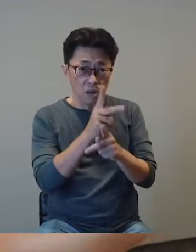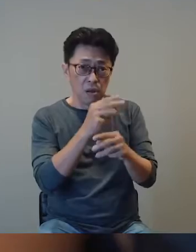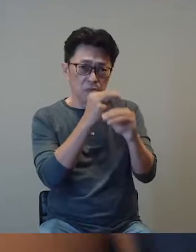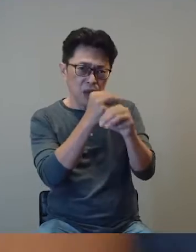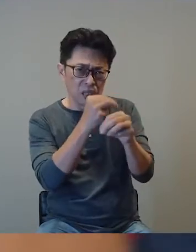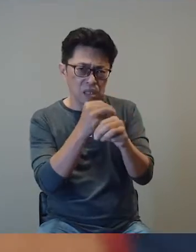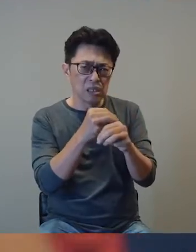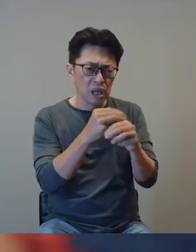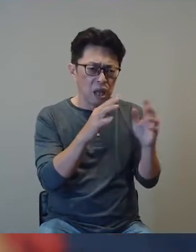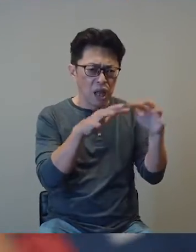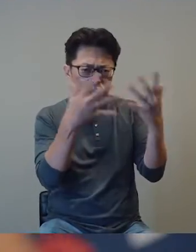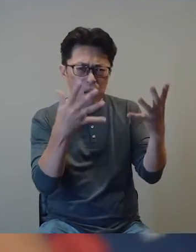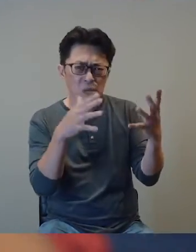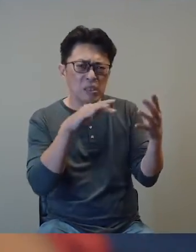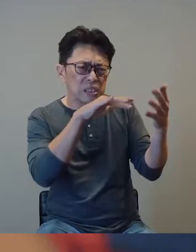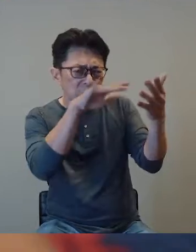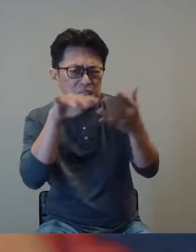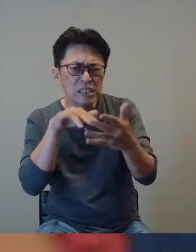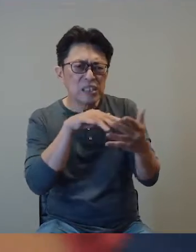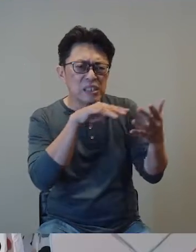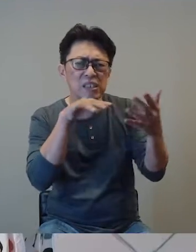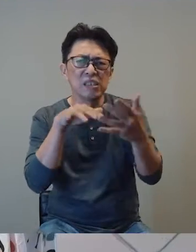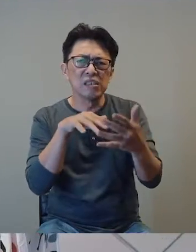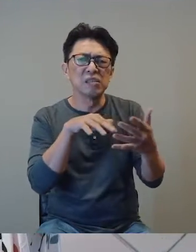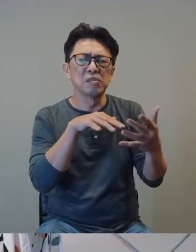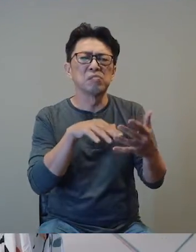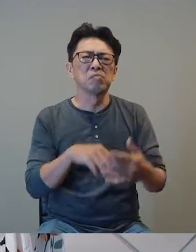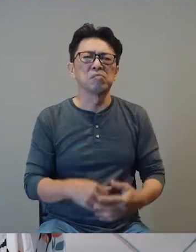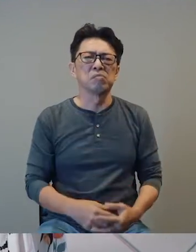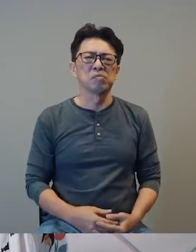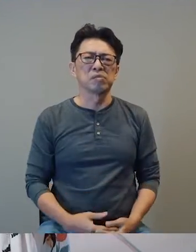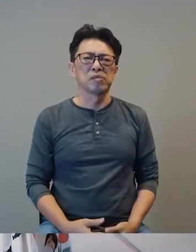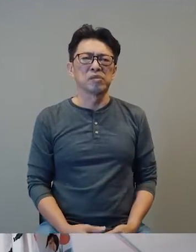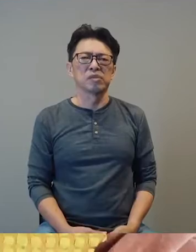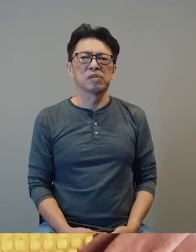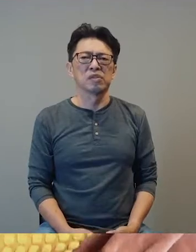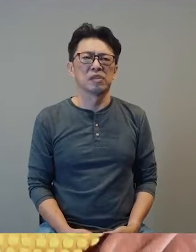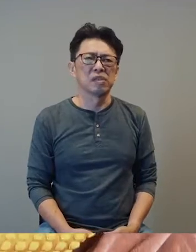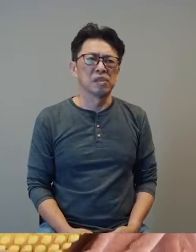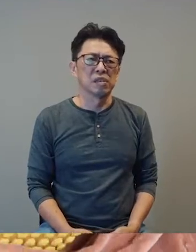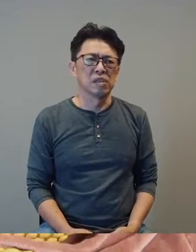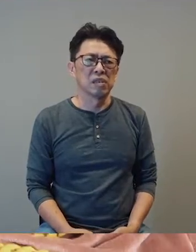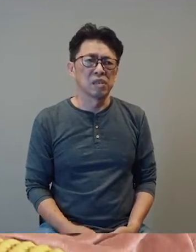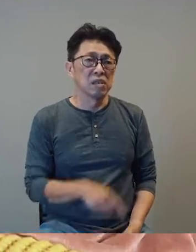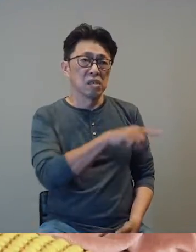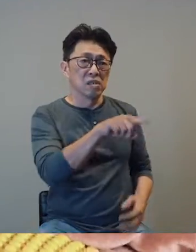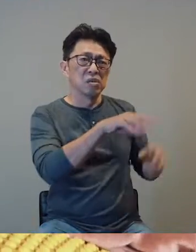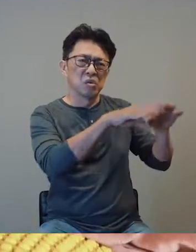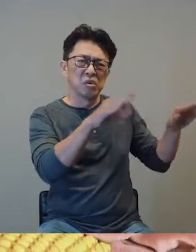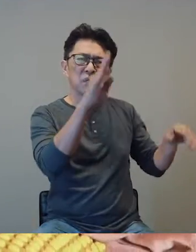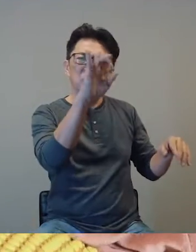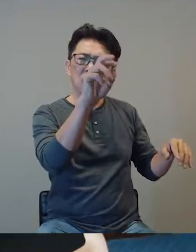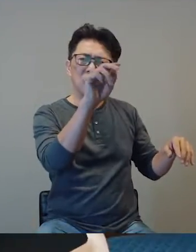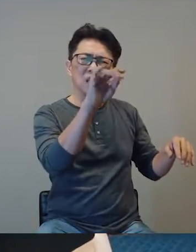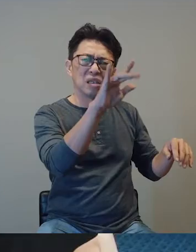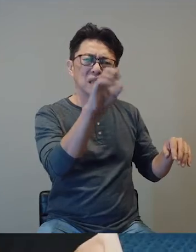is often quite intangible that goes into maintaining the artwork, not just creating the artwork itself. We were also drawing reference